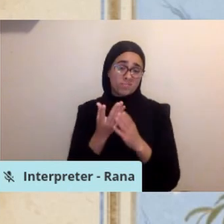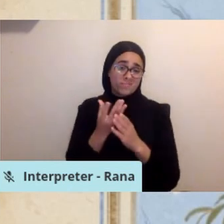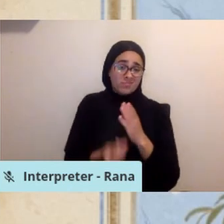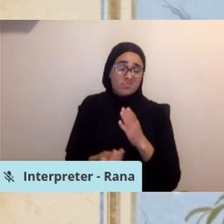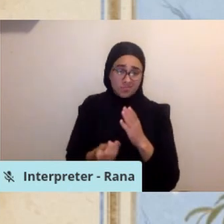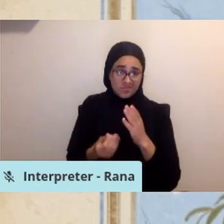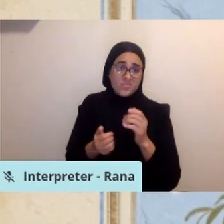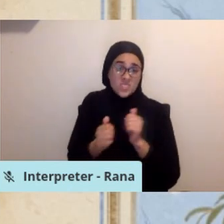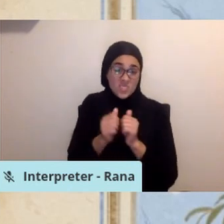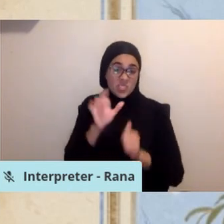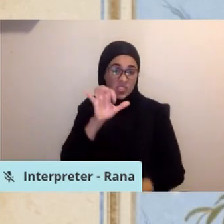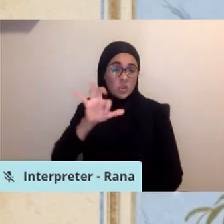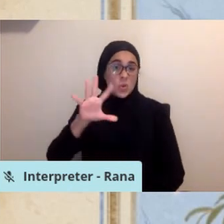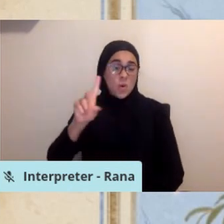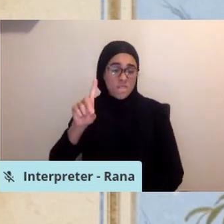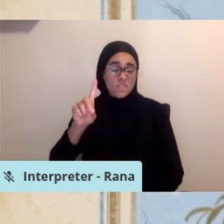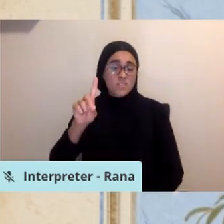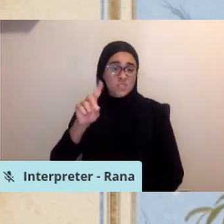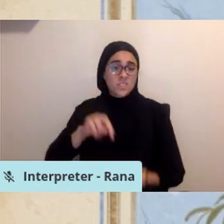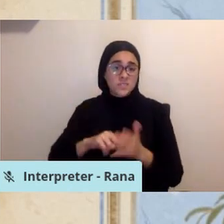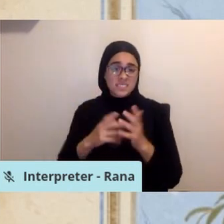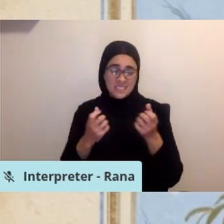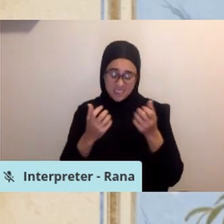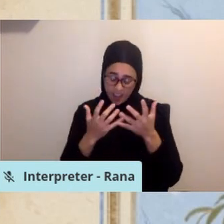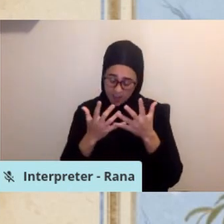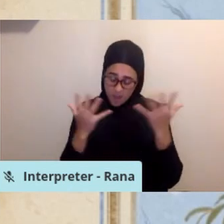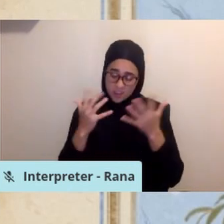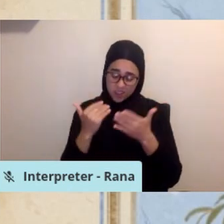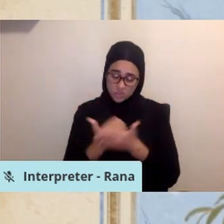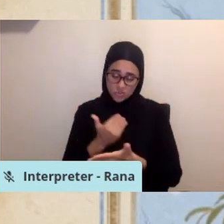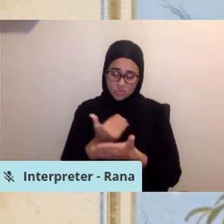of new things that we had to learn to do.